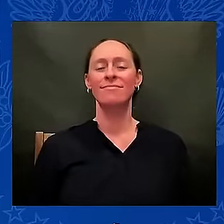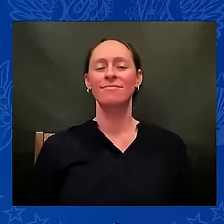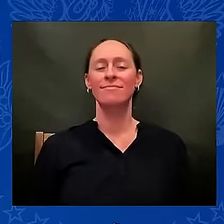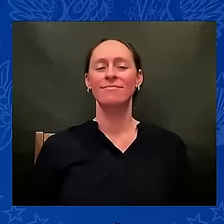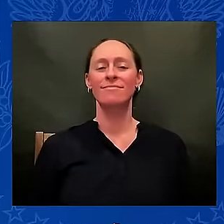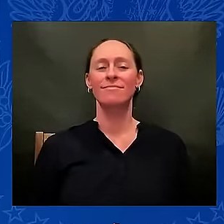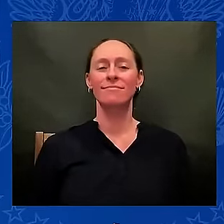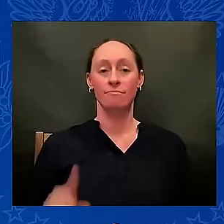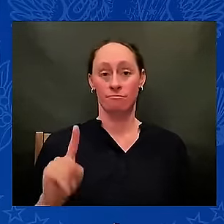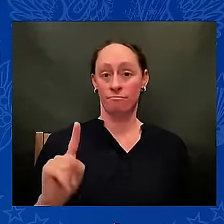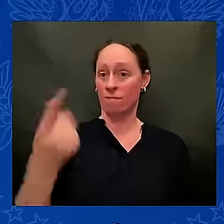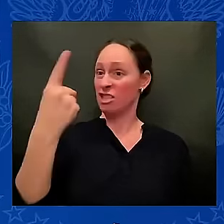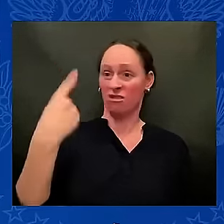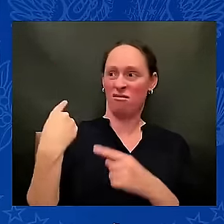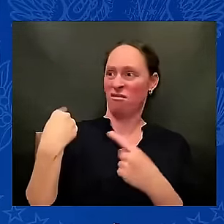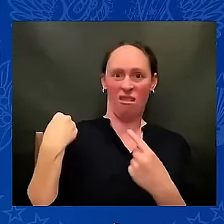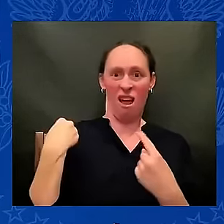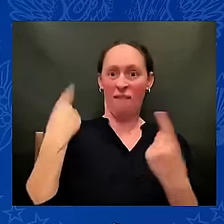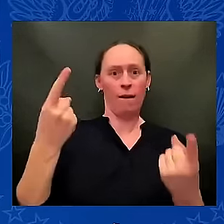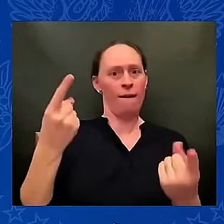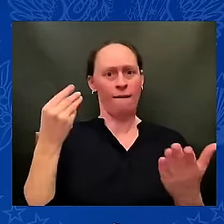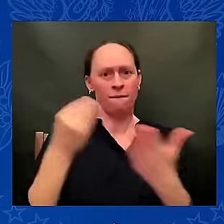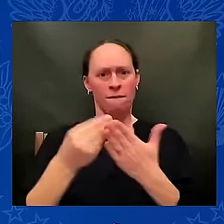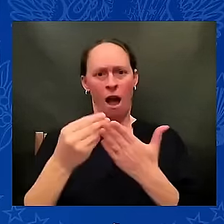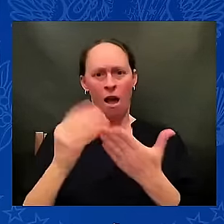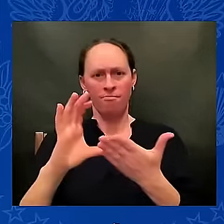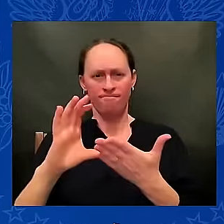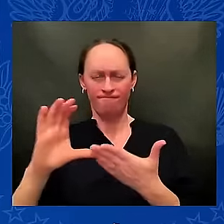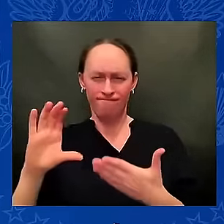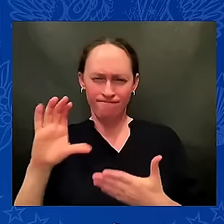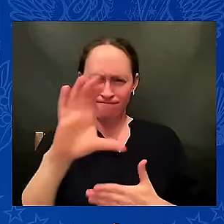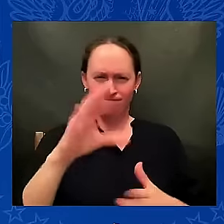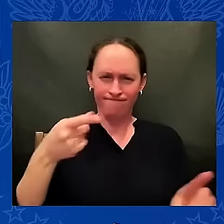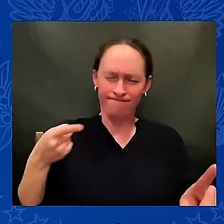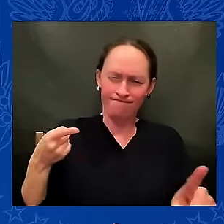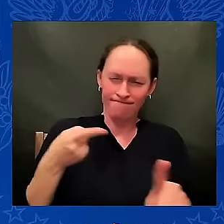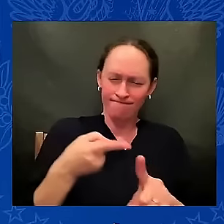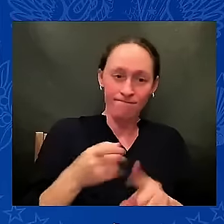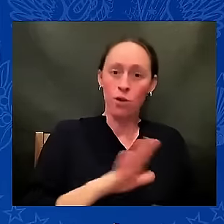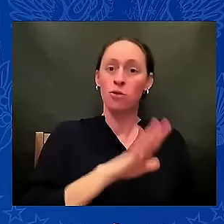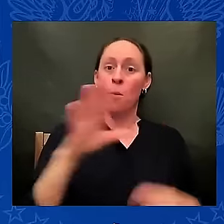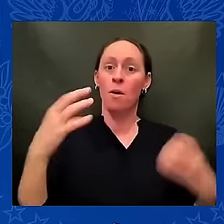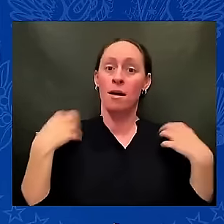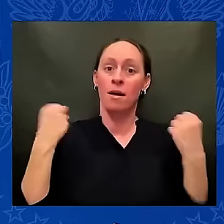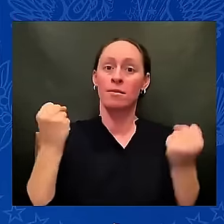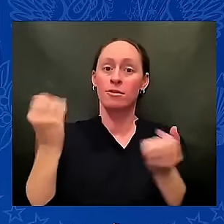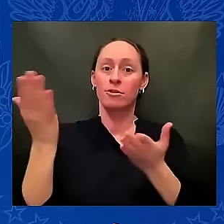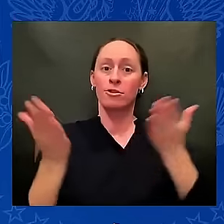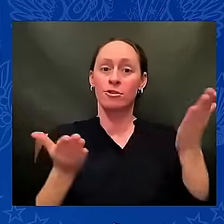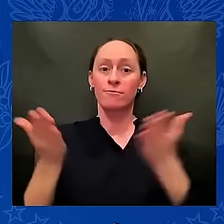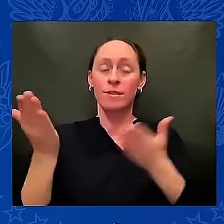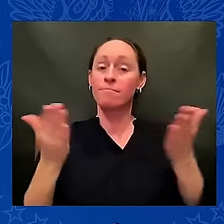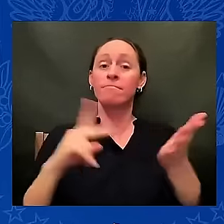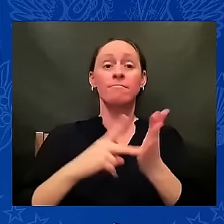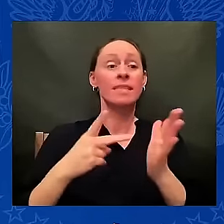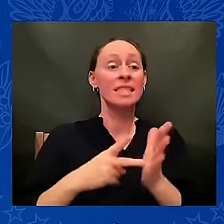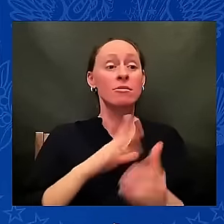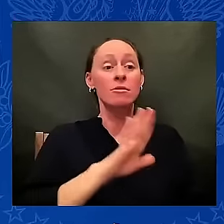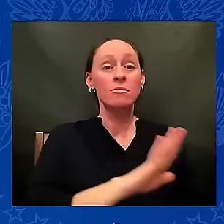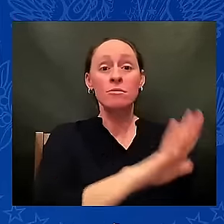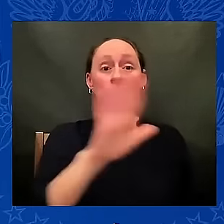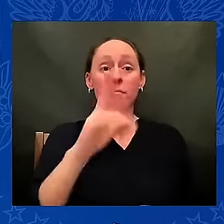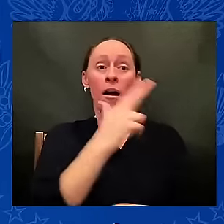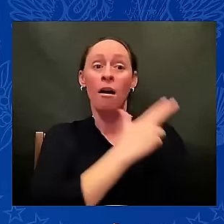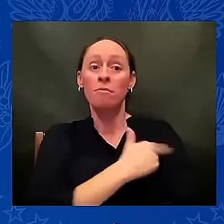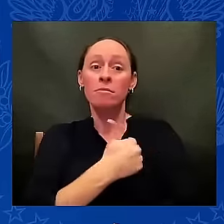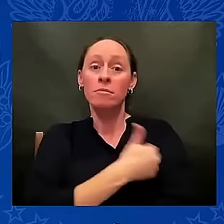so tribal hospitals can plan ahead, order supplies, hire doctors, and